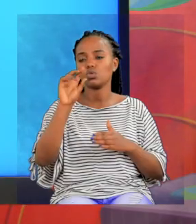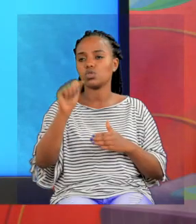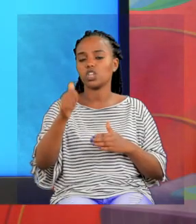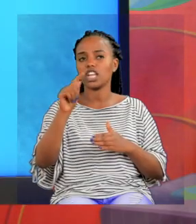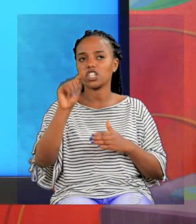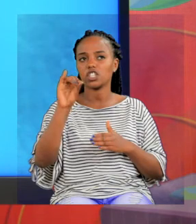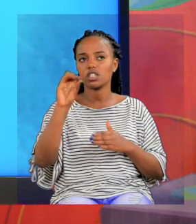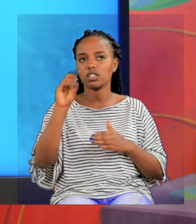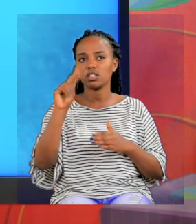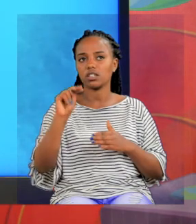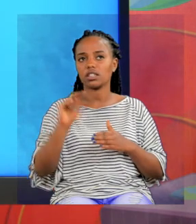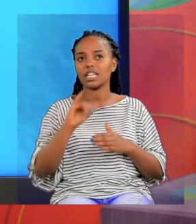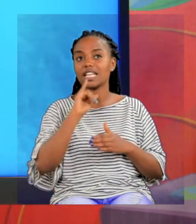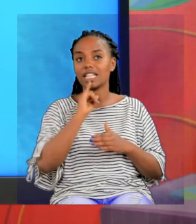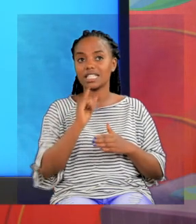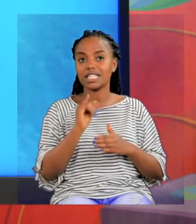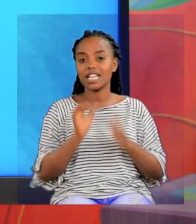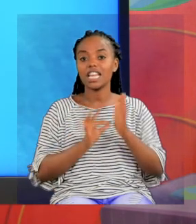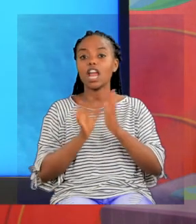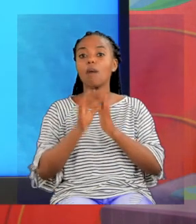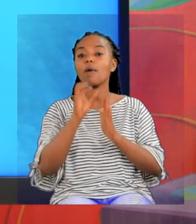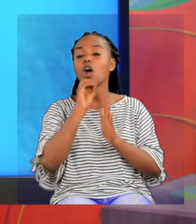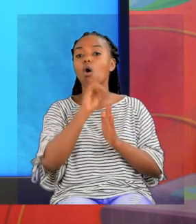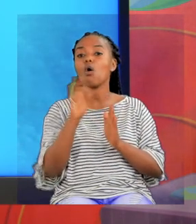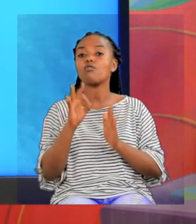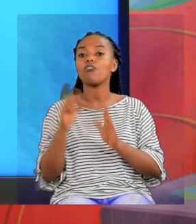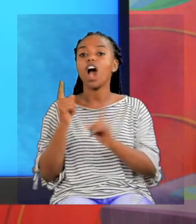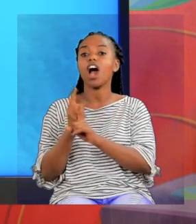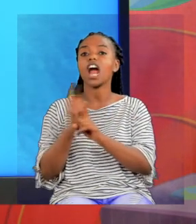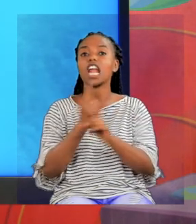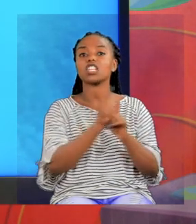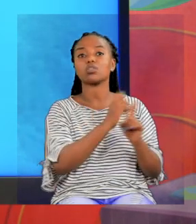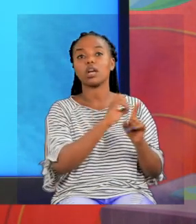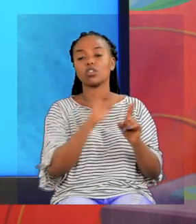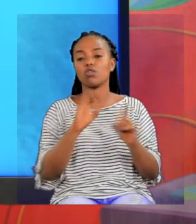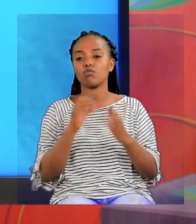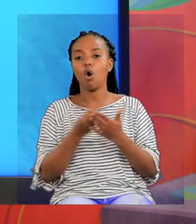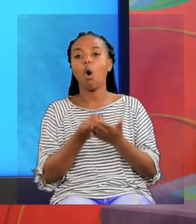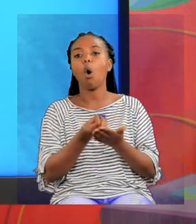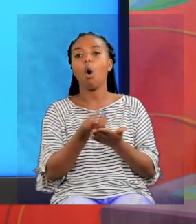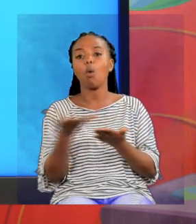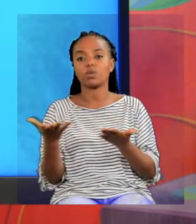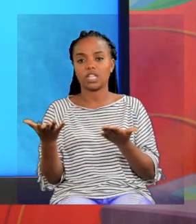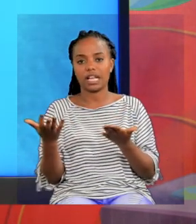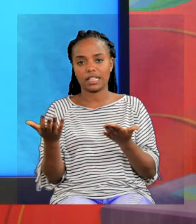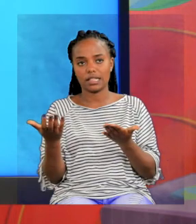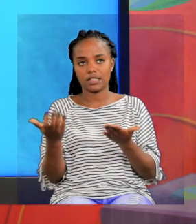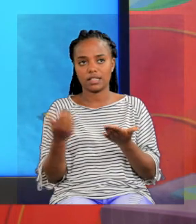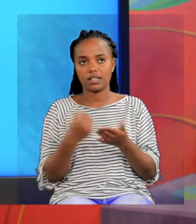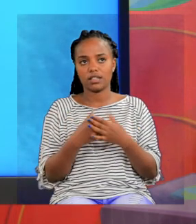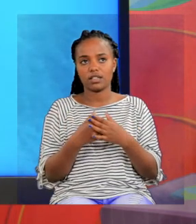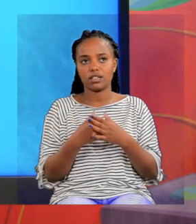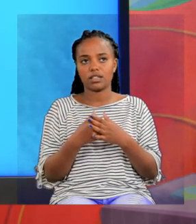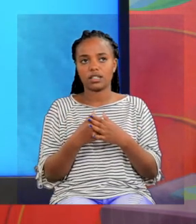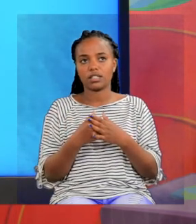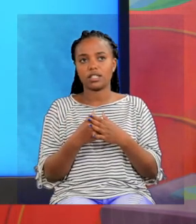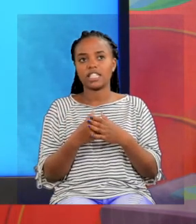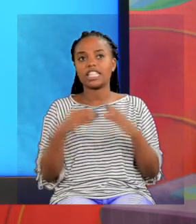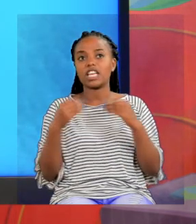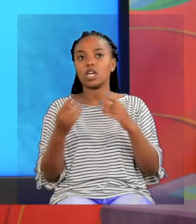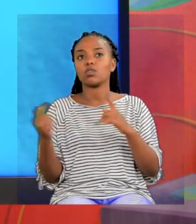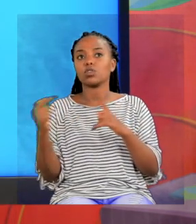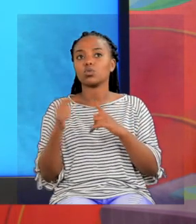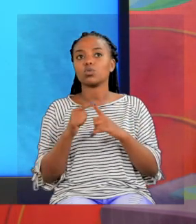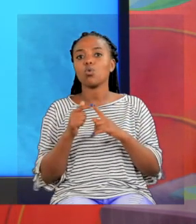Permutation is this the number of arrangement of objects, attention given